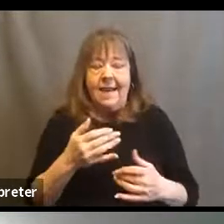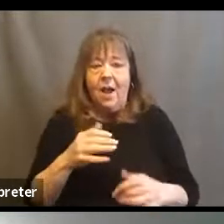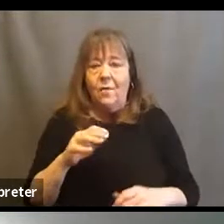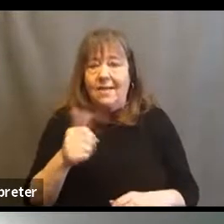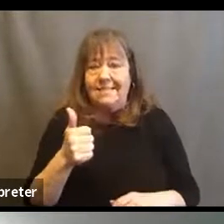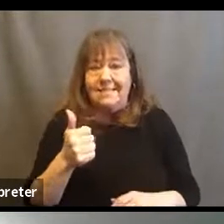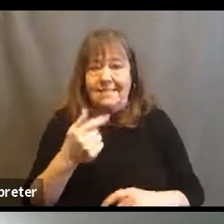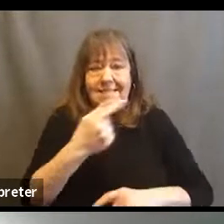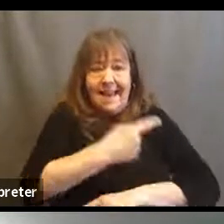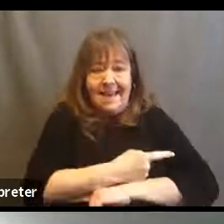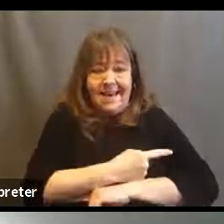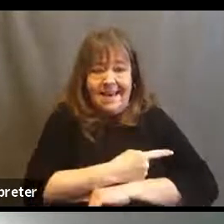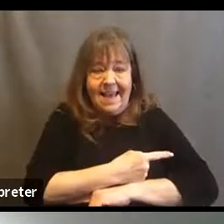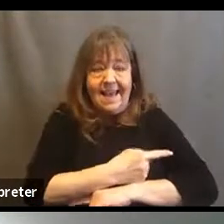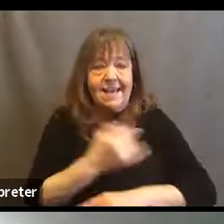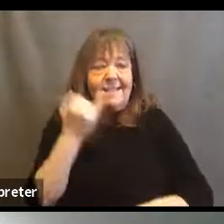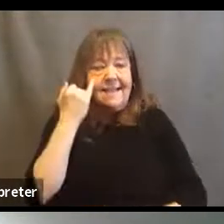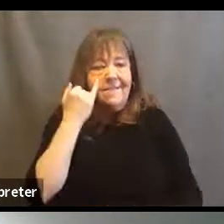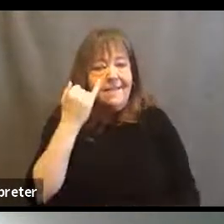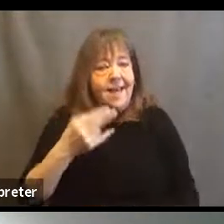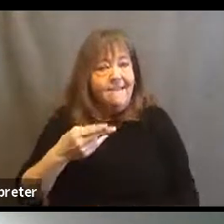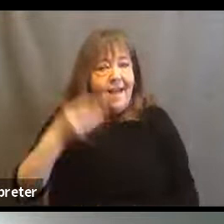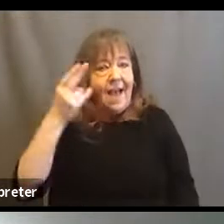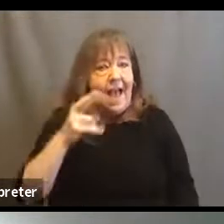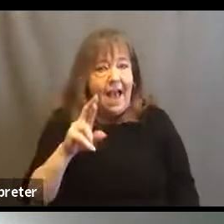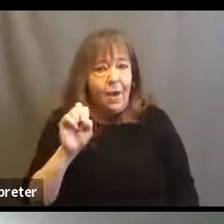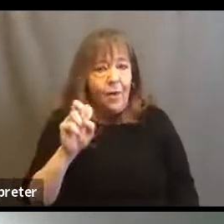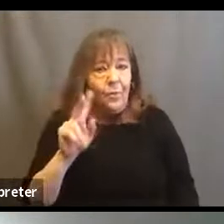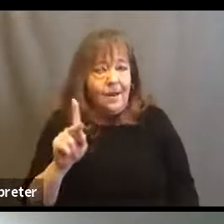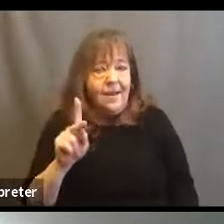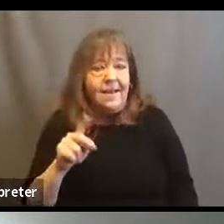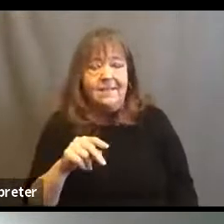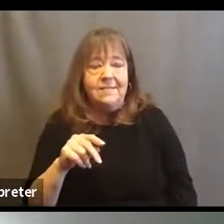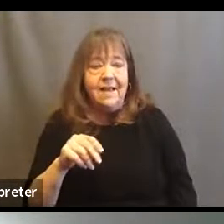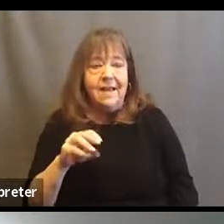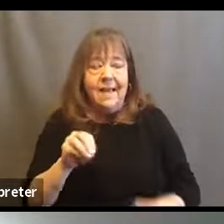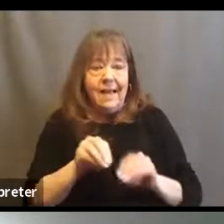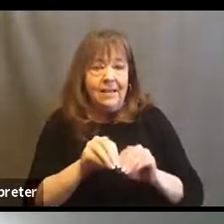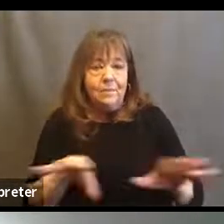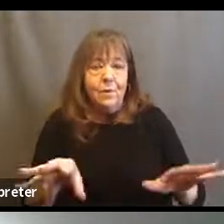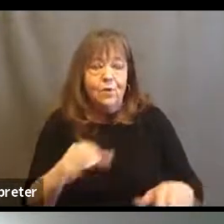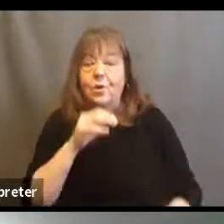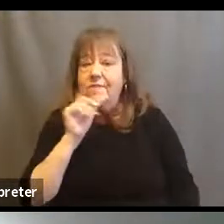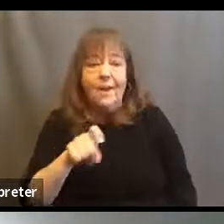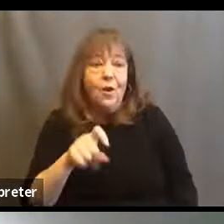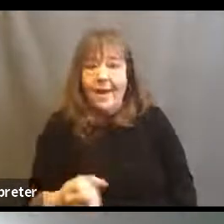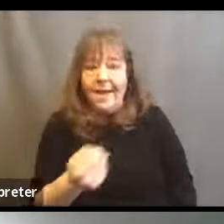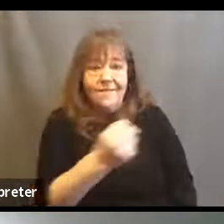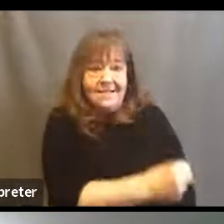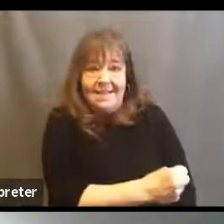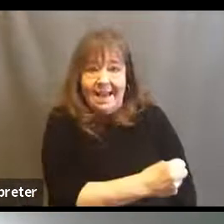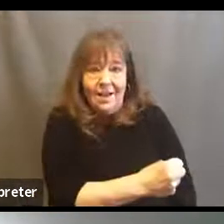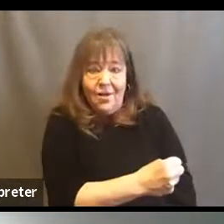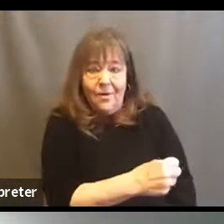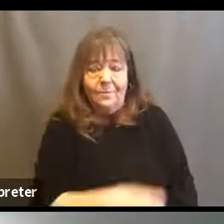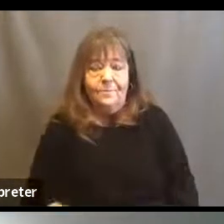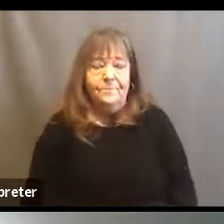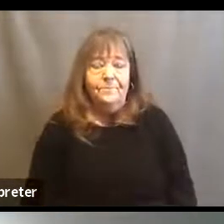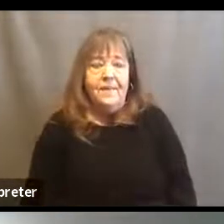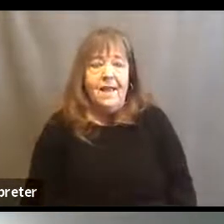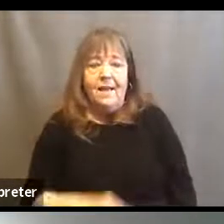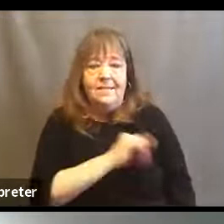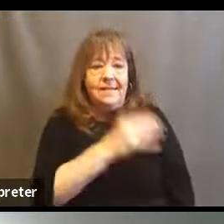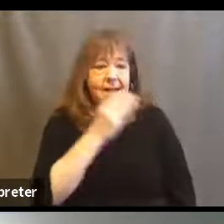dose, if they have a moderate or high risk exposure, the recommendation is they do not need to quarantine like someone who does not have the vaccine. But that